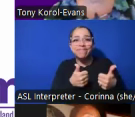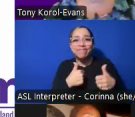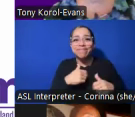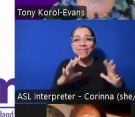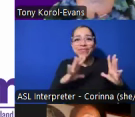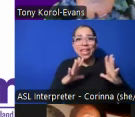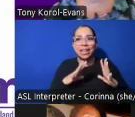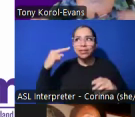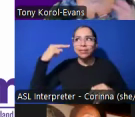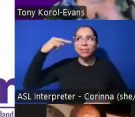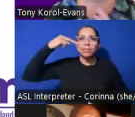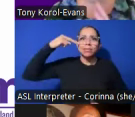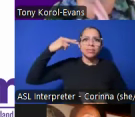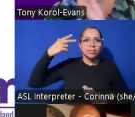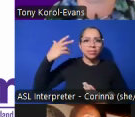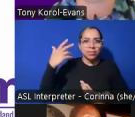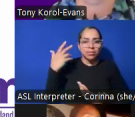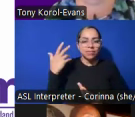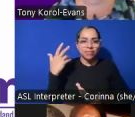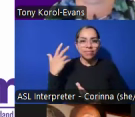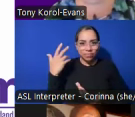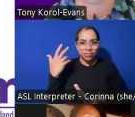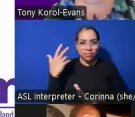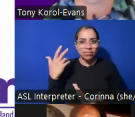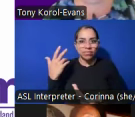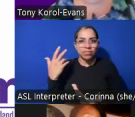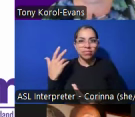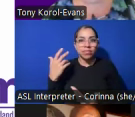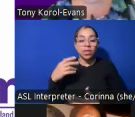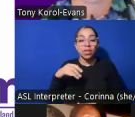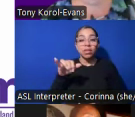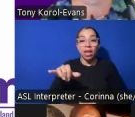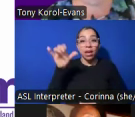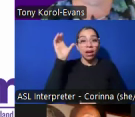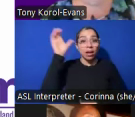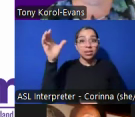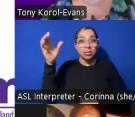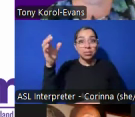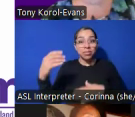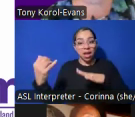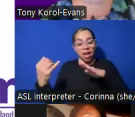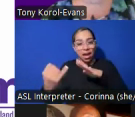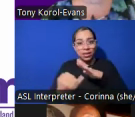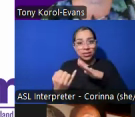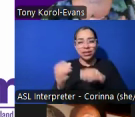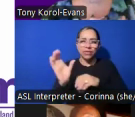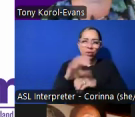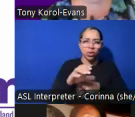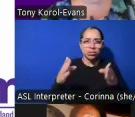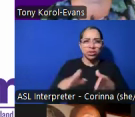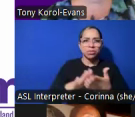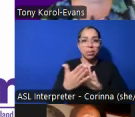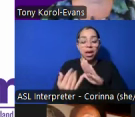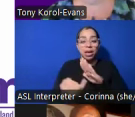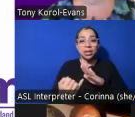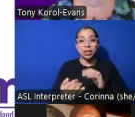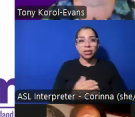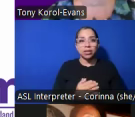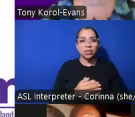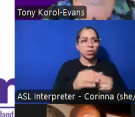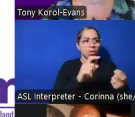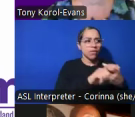so the idea of isolating somebody, and then their friends thinking, the person will think, well, I've